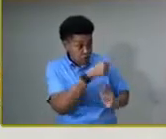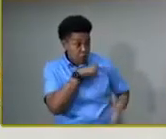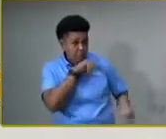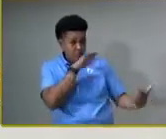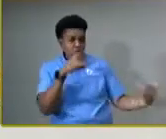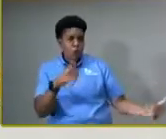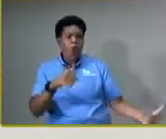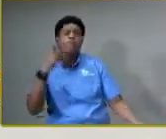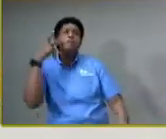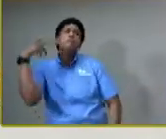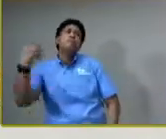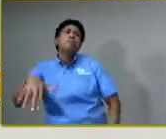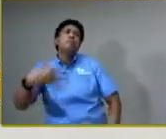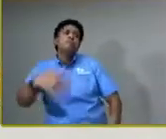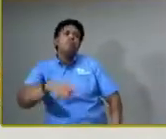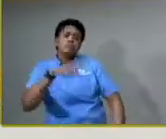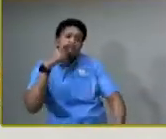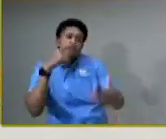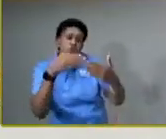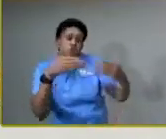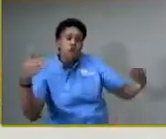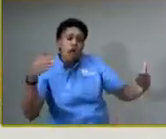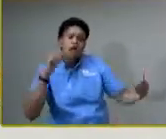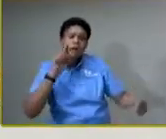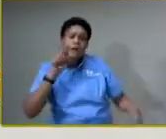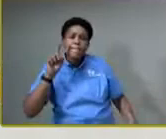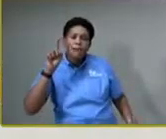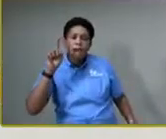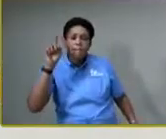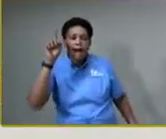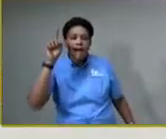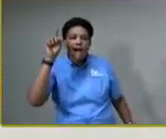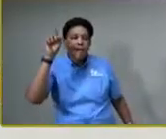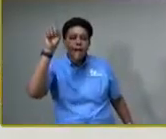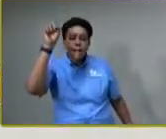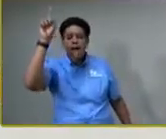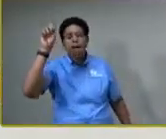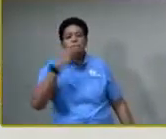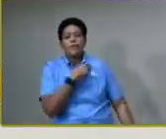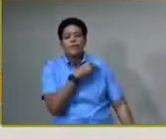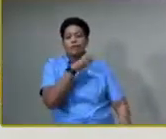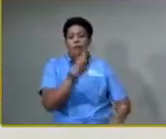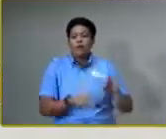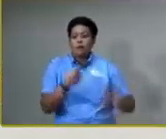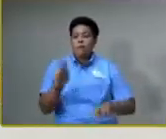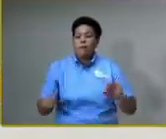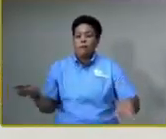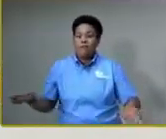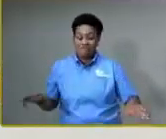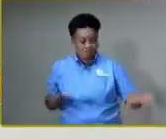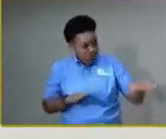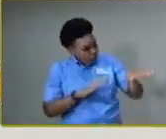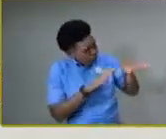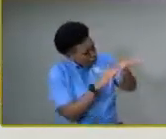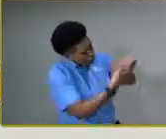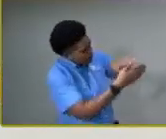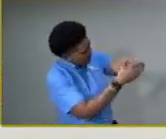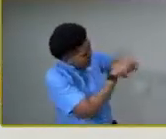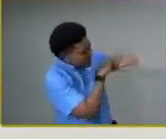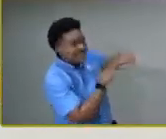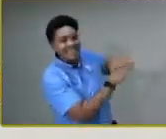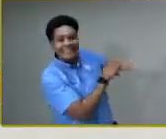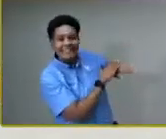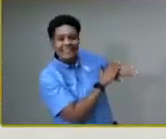are seeing a general uptick in hospitalization across the board, even